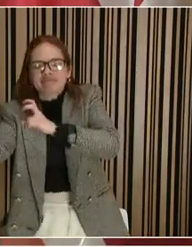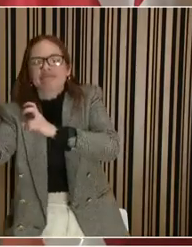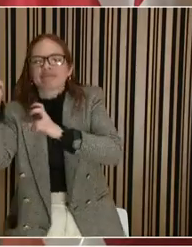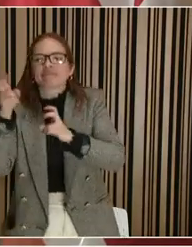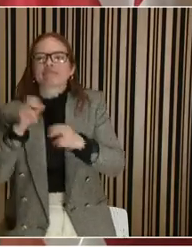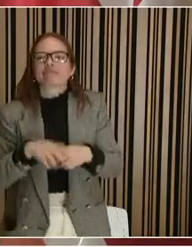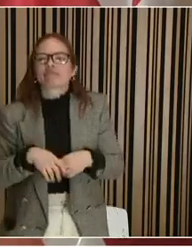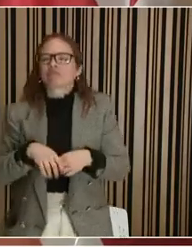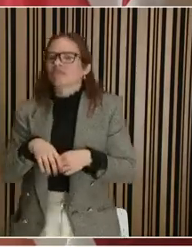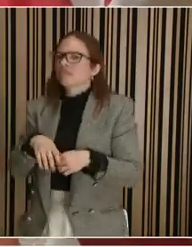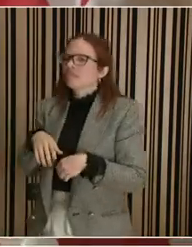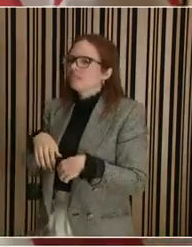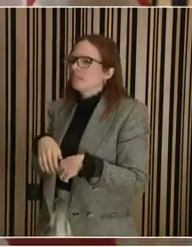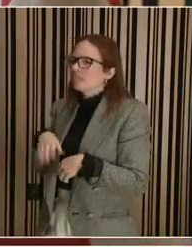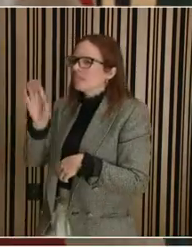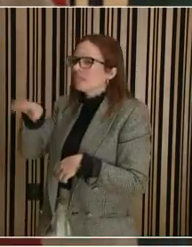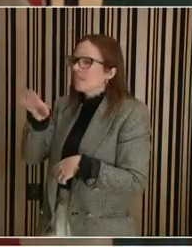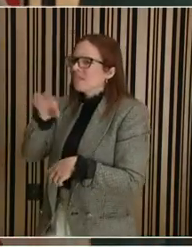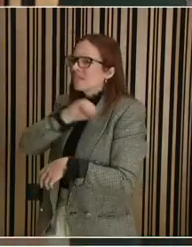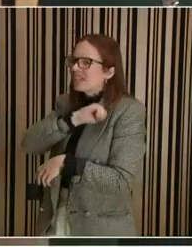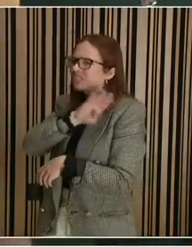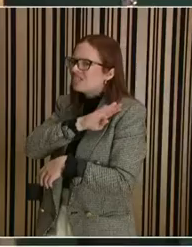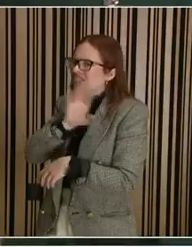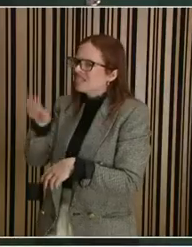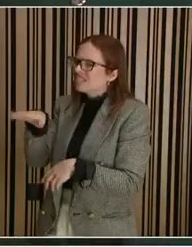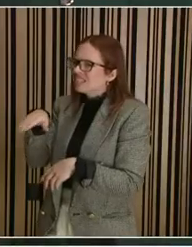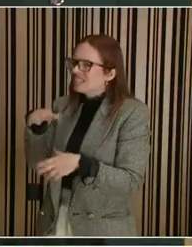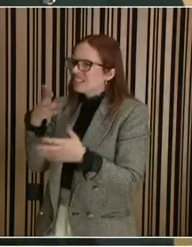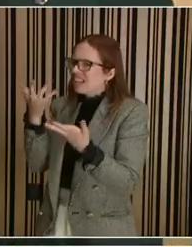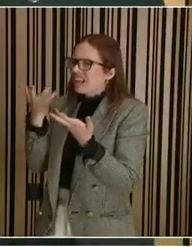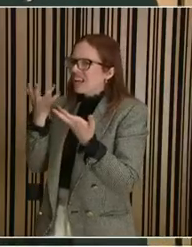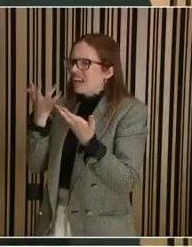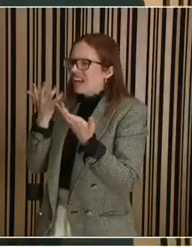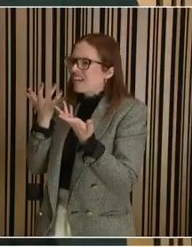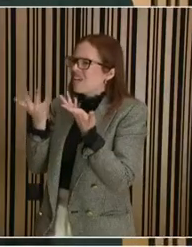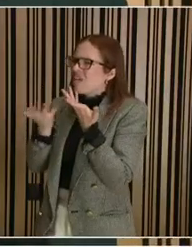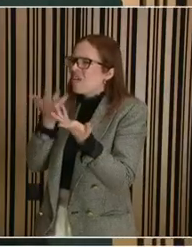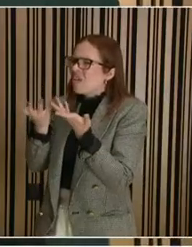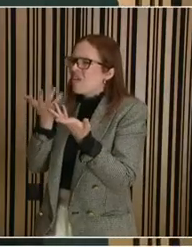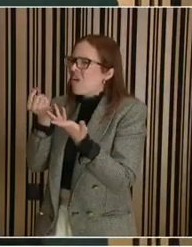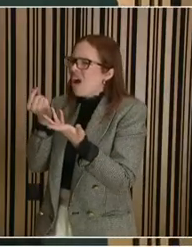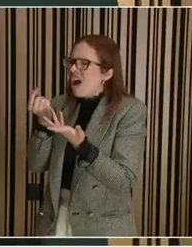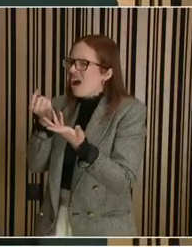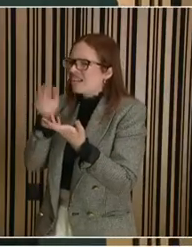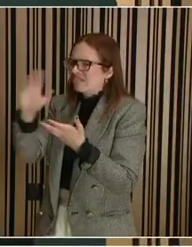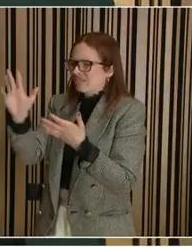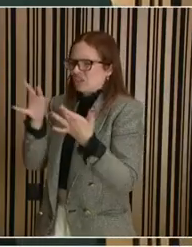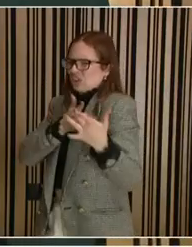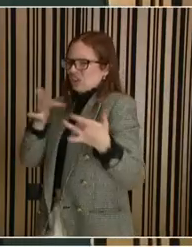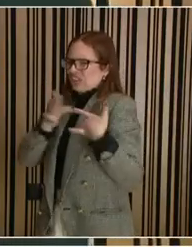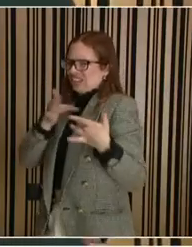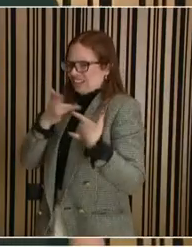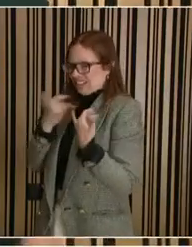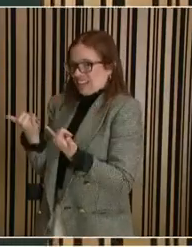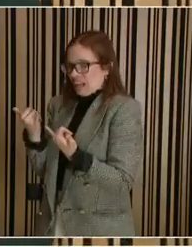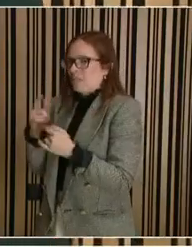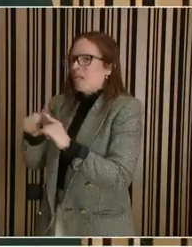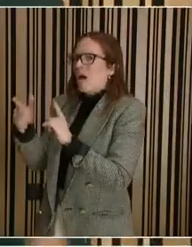you, Mayor, how troubled are you by these allegations about your now former deputy mayor?